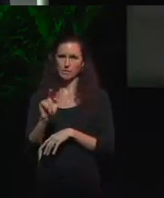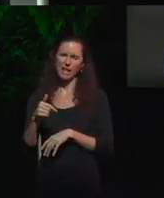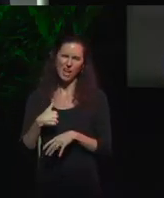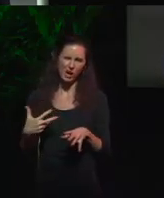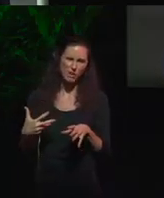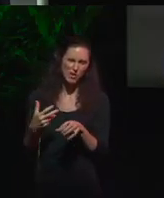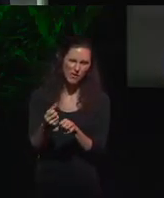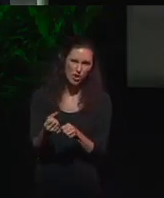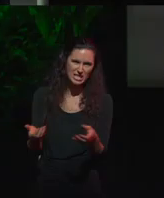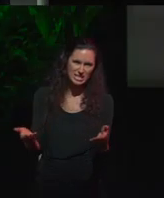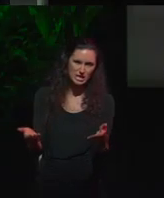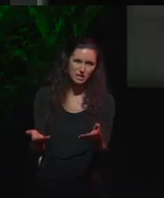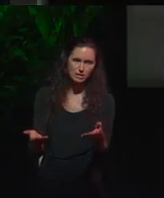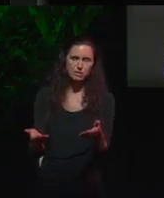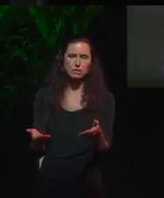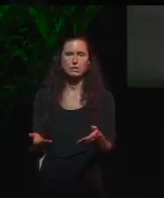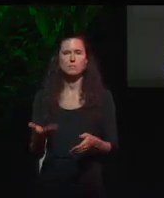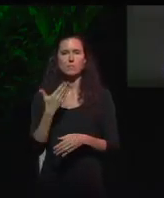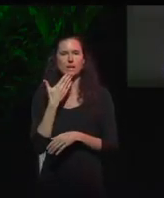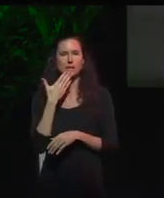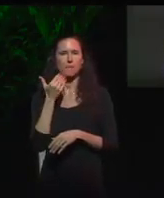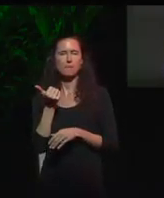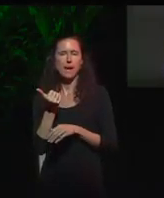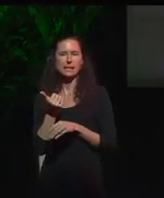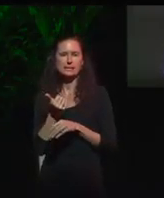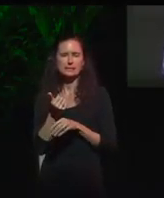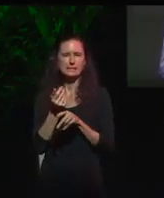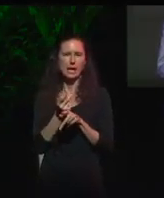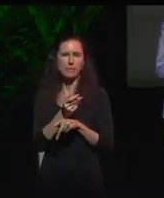here, being a best kept secret